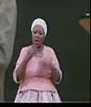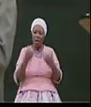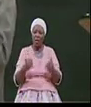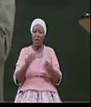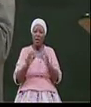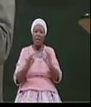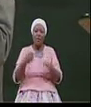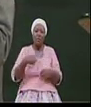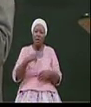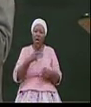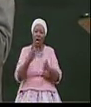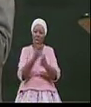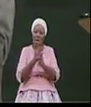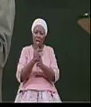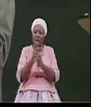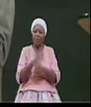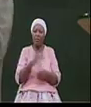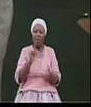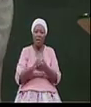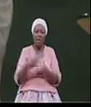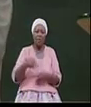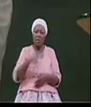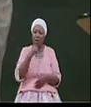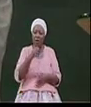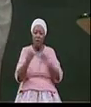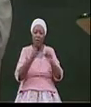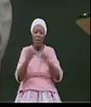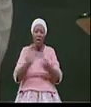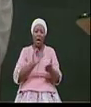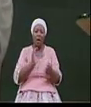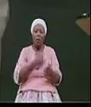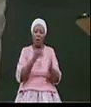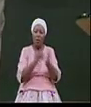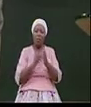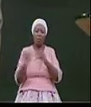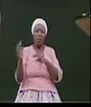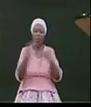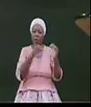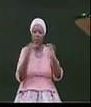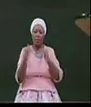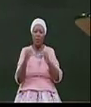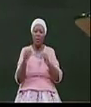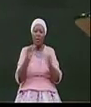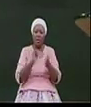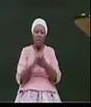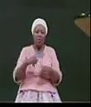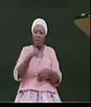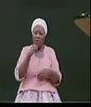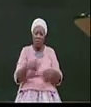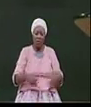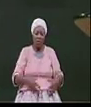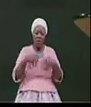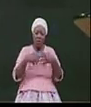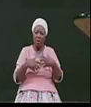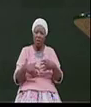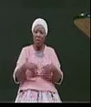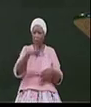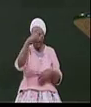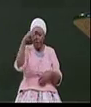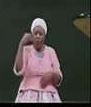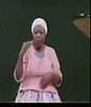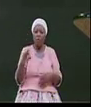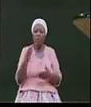careful that we are not fighting our own battle. We are not getting angry because of